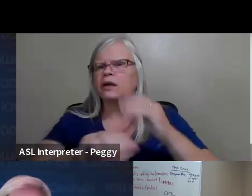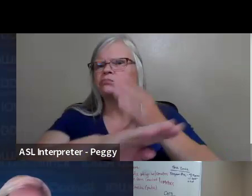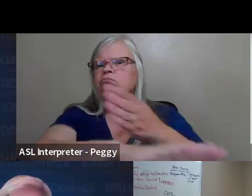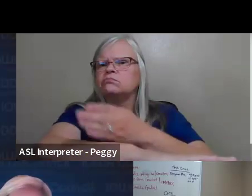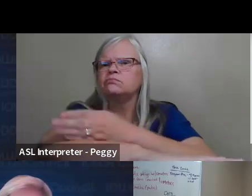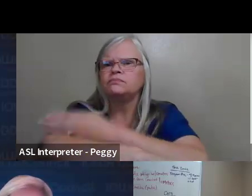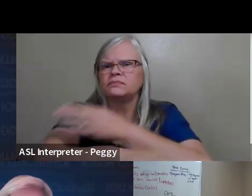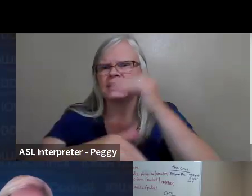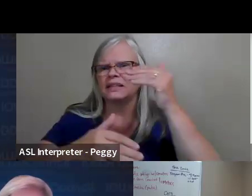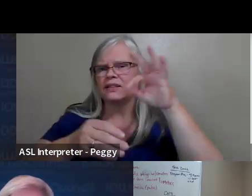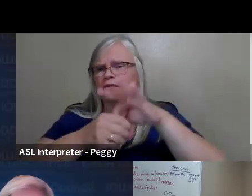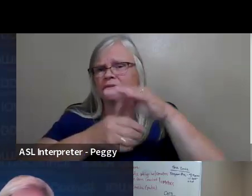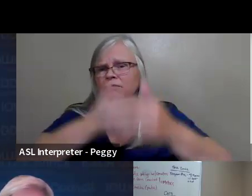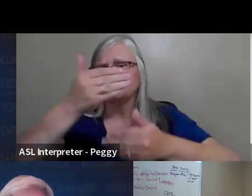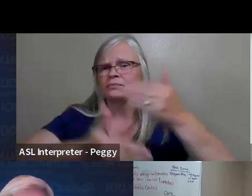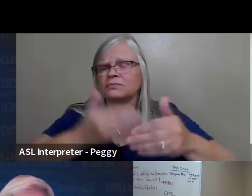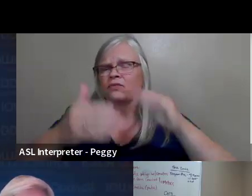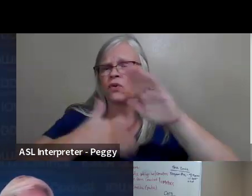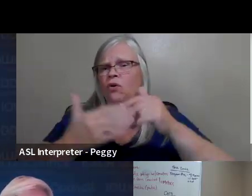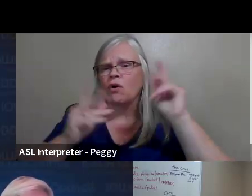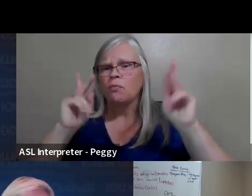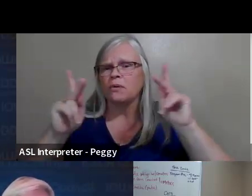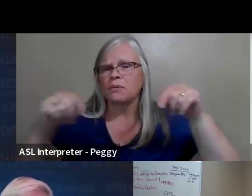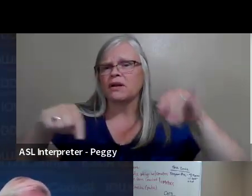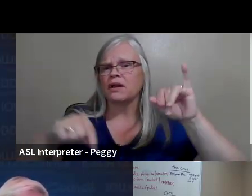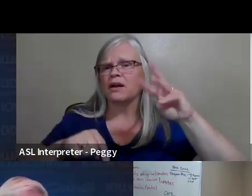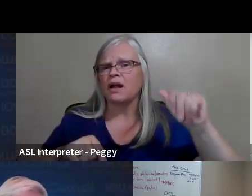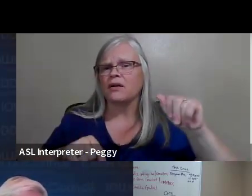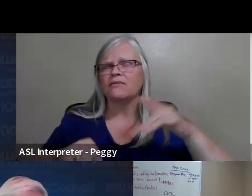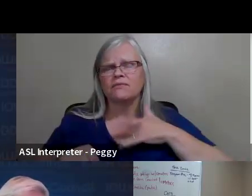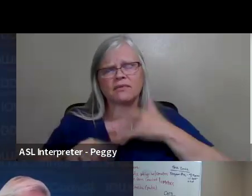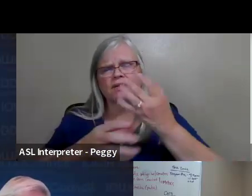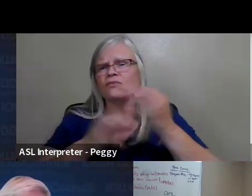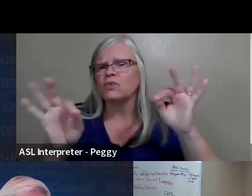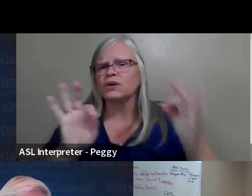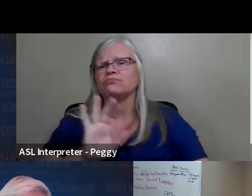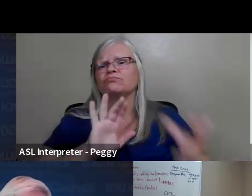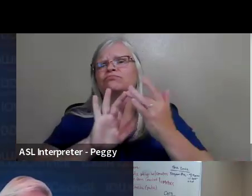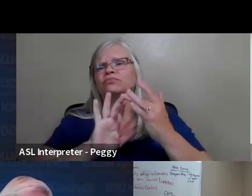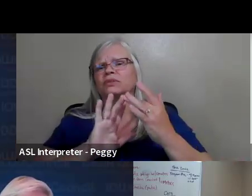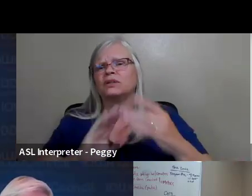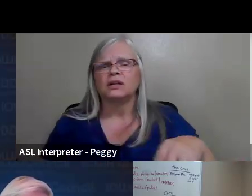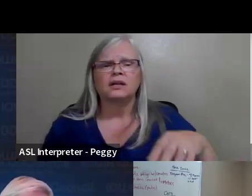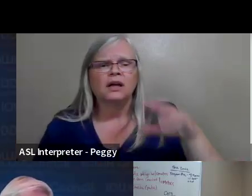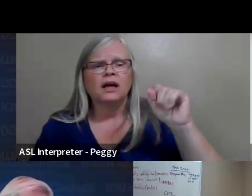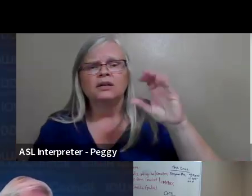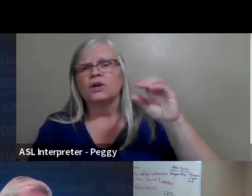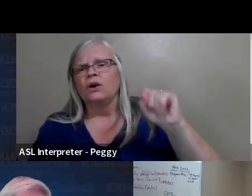the voting process for all voters in Iowa. So please feel free to reach out. Again,